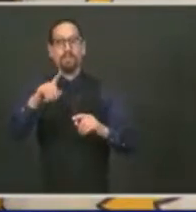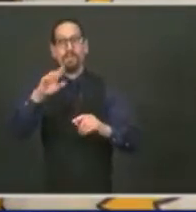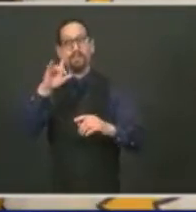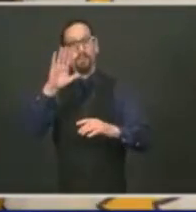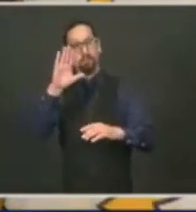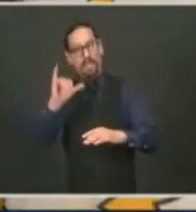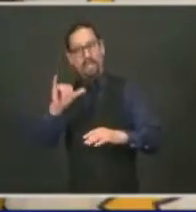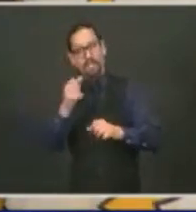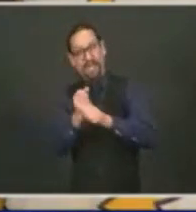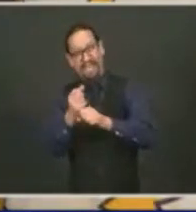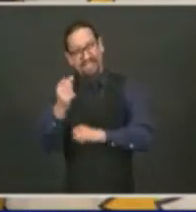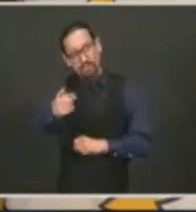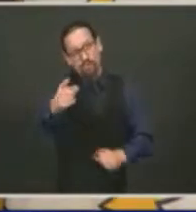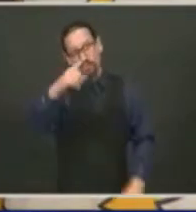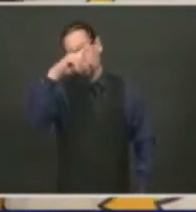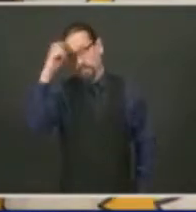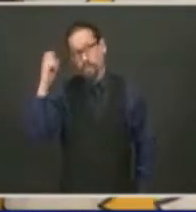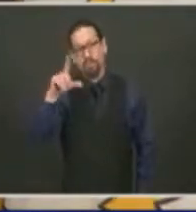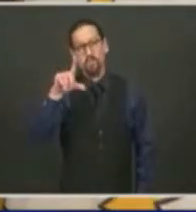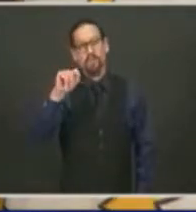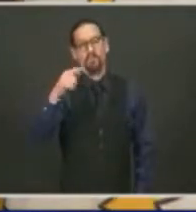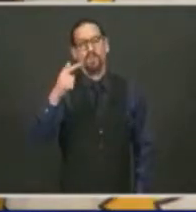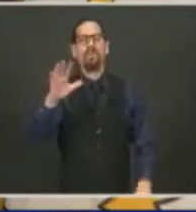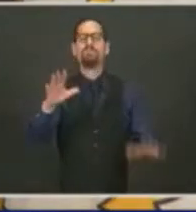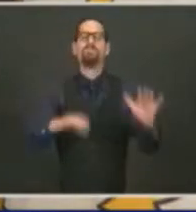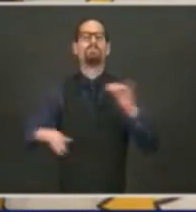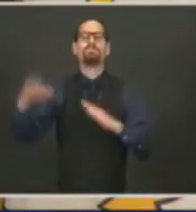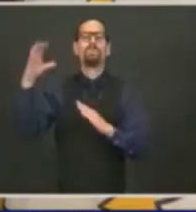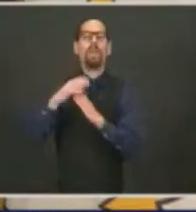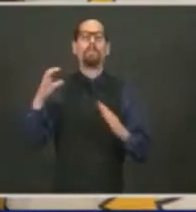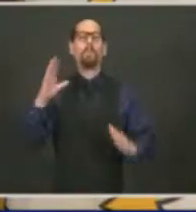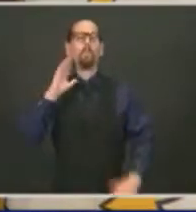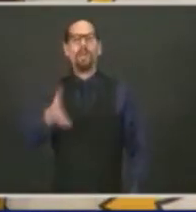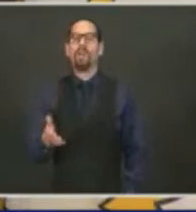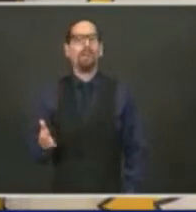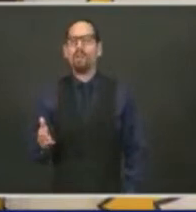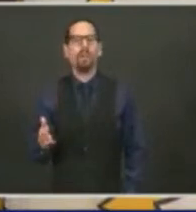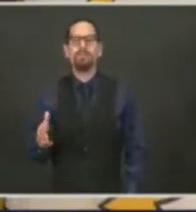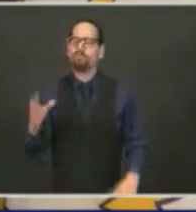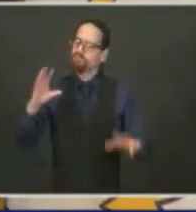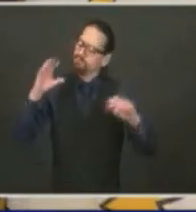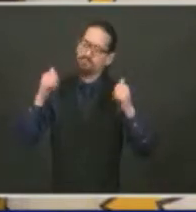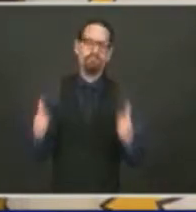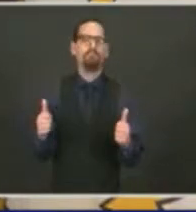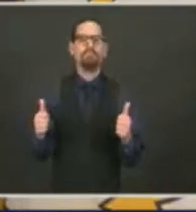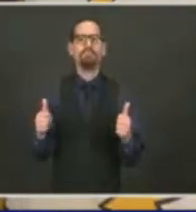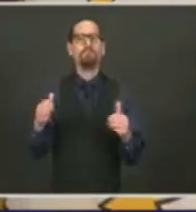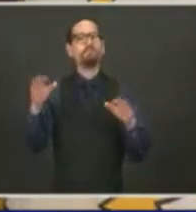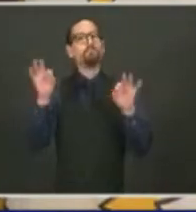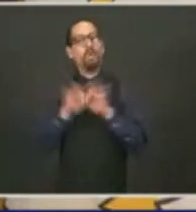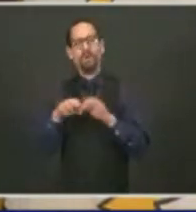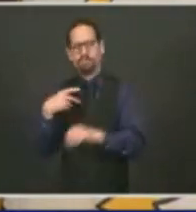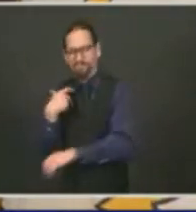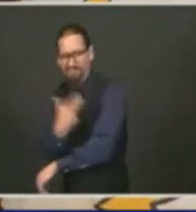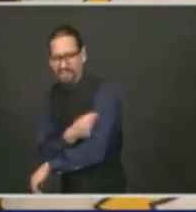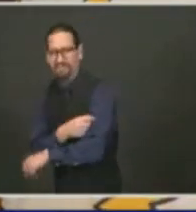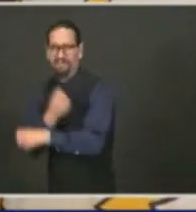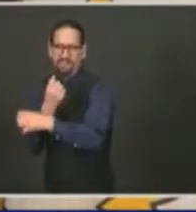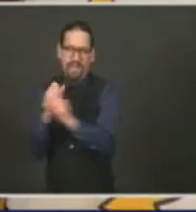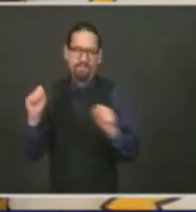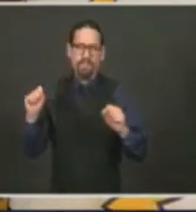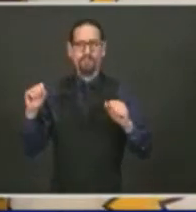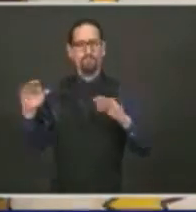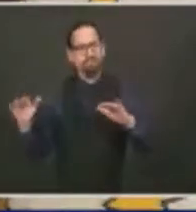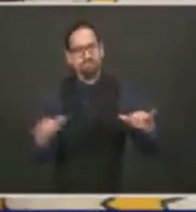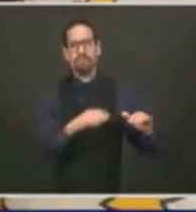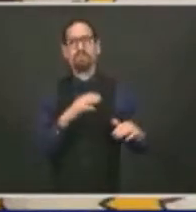We're seeing great stuff with the vaccine. I'm so thankful for as far as we've gotten here. And so with that, I just wanna say, look, this Christmas is gonna be different, but